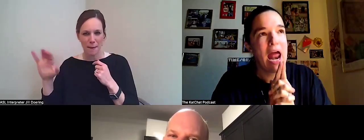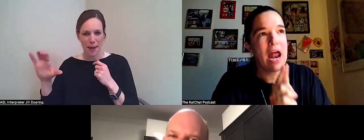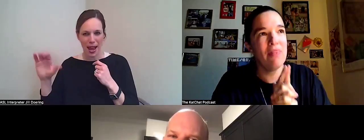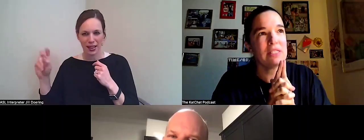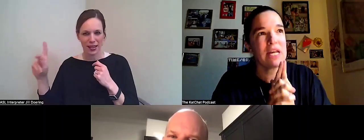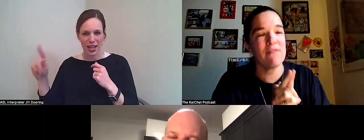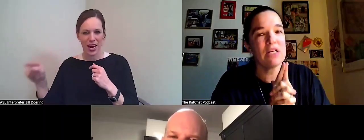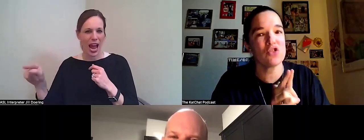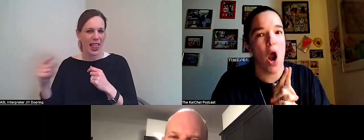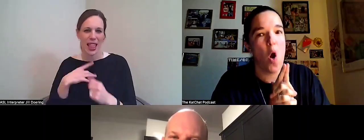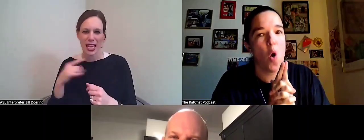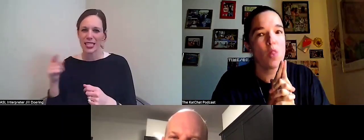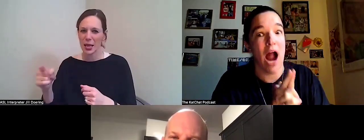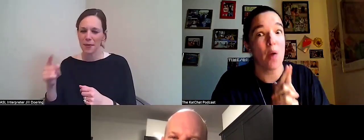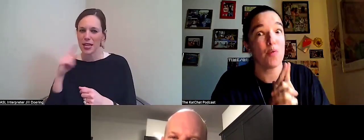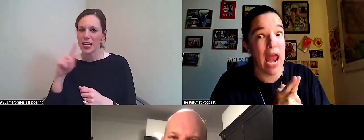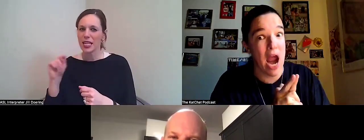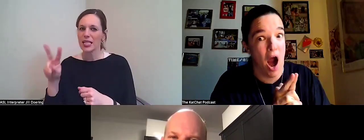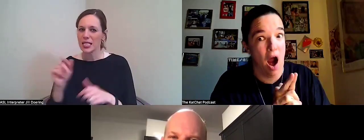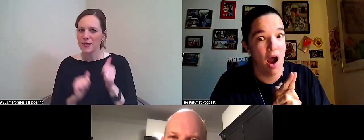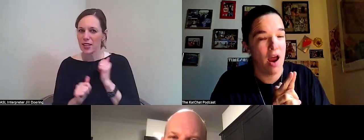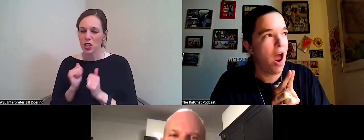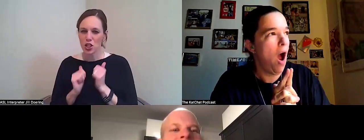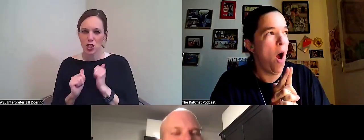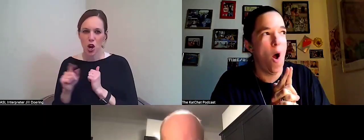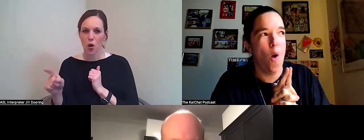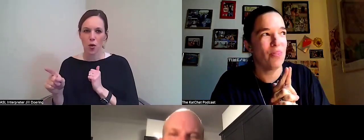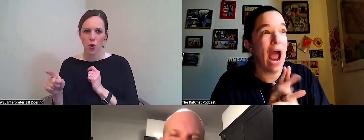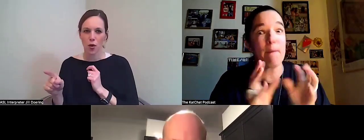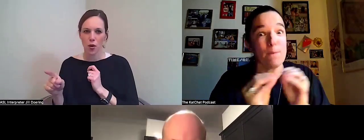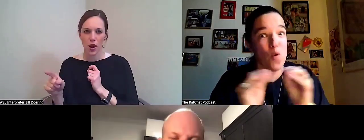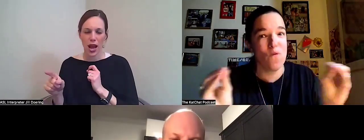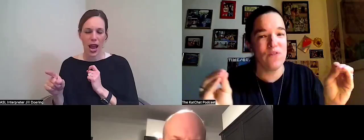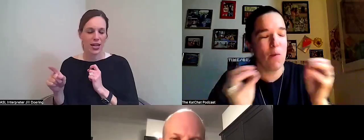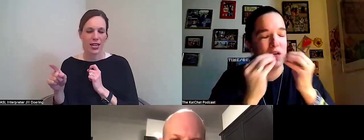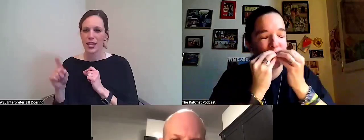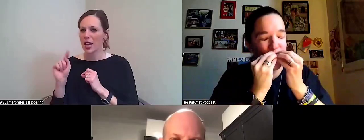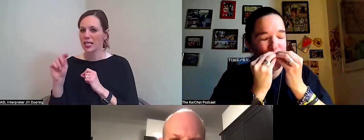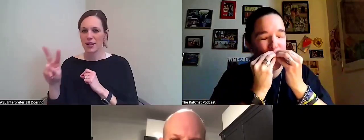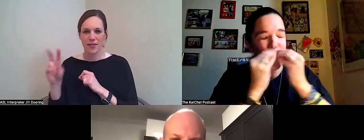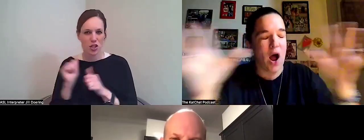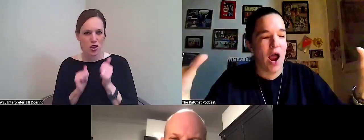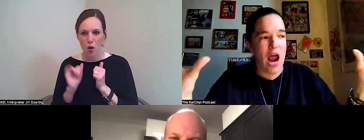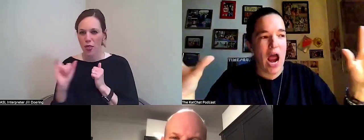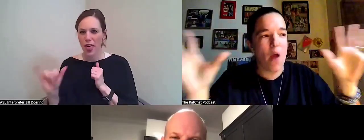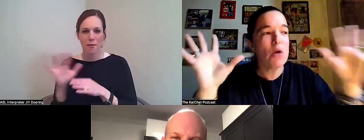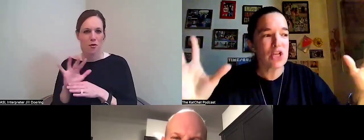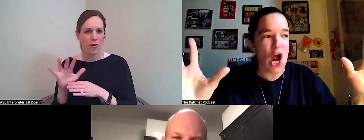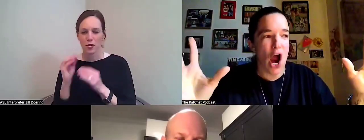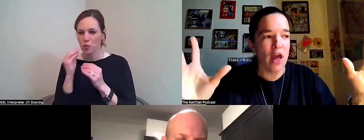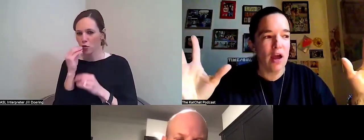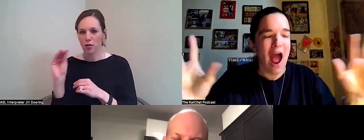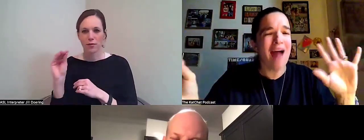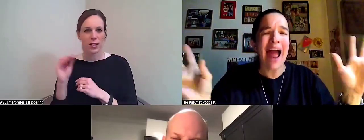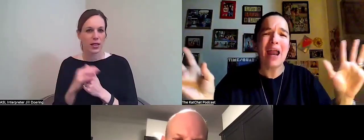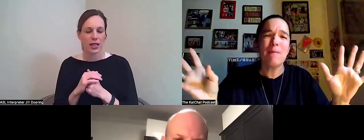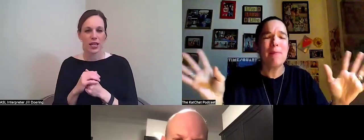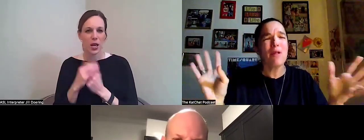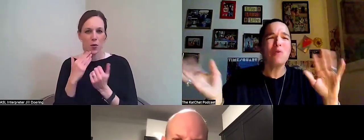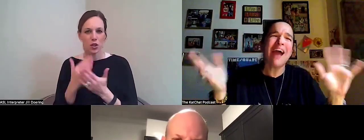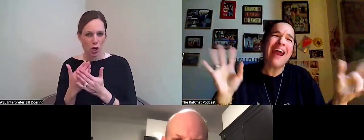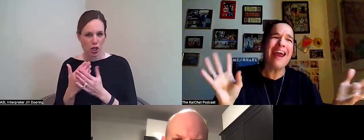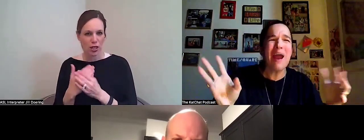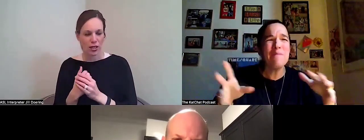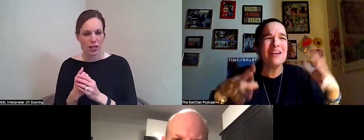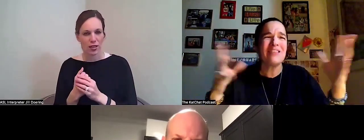him in the TV show La Brea. That movie was Yeah. good. A lot of